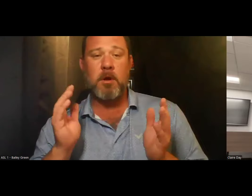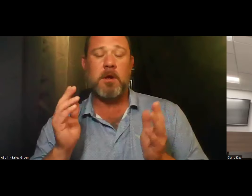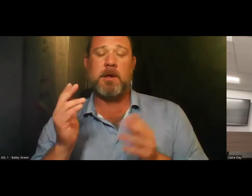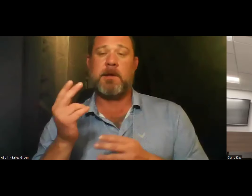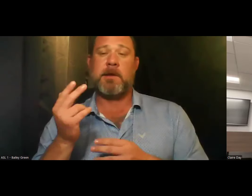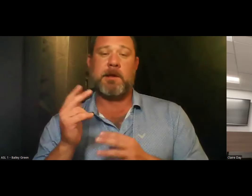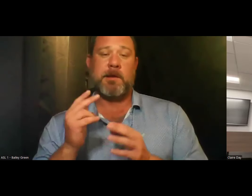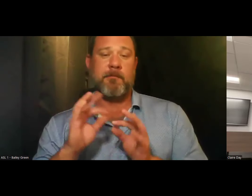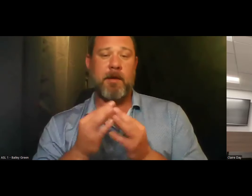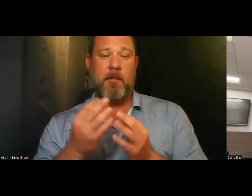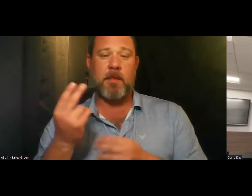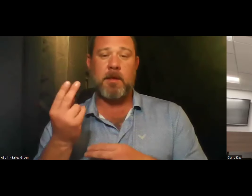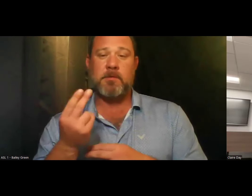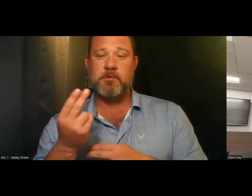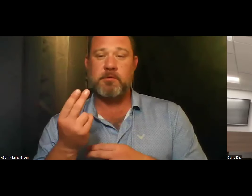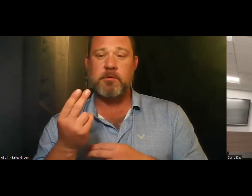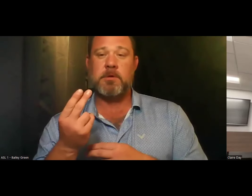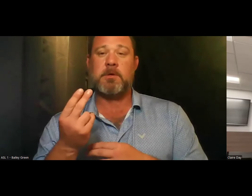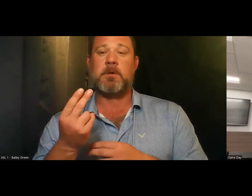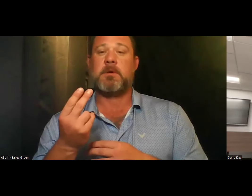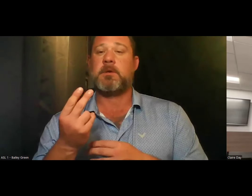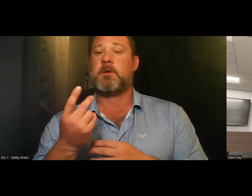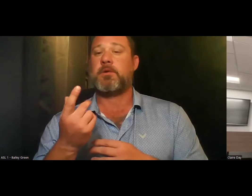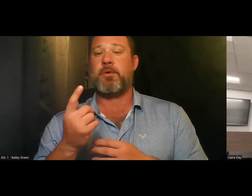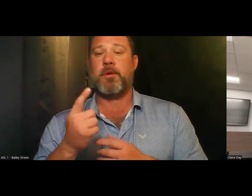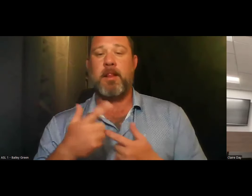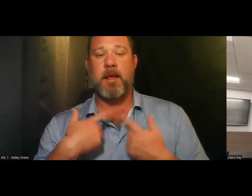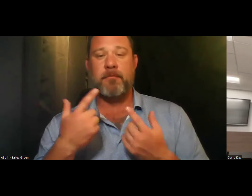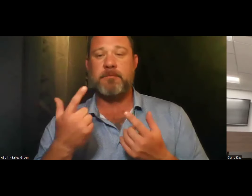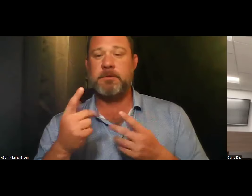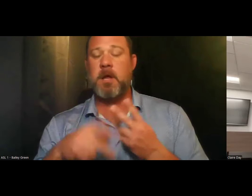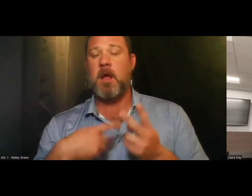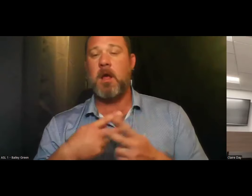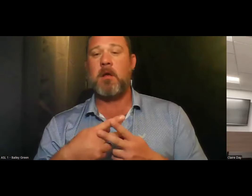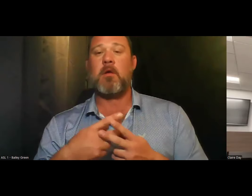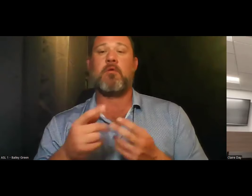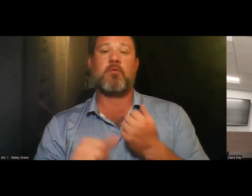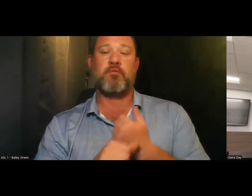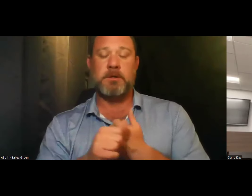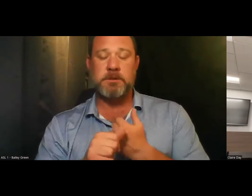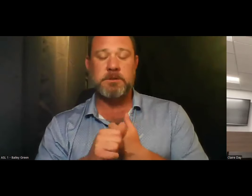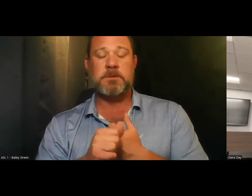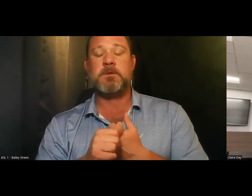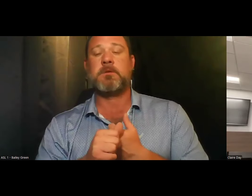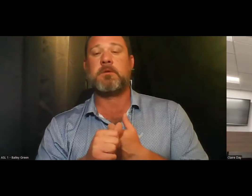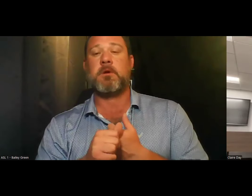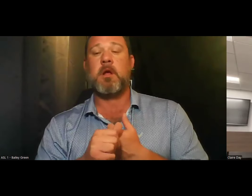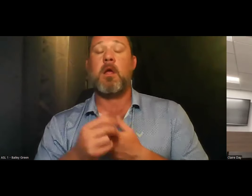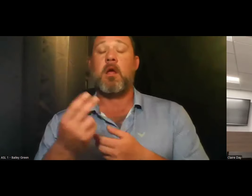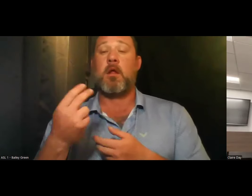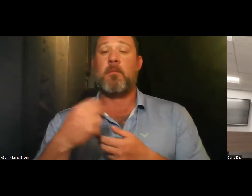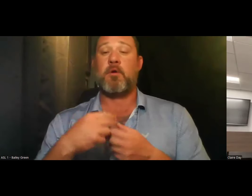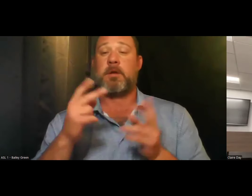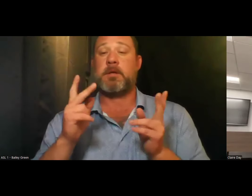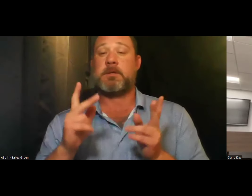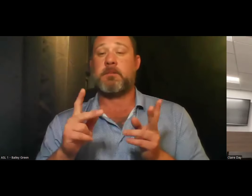history to a sedentary lifestyle to cardiovascular risk factors. And participants